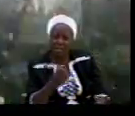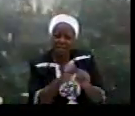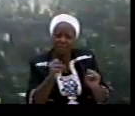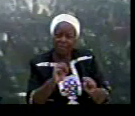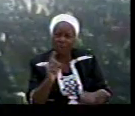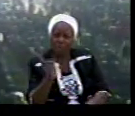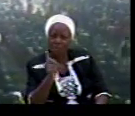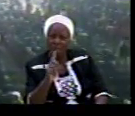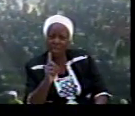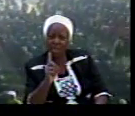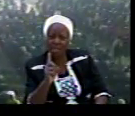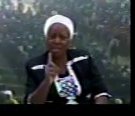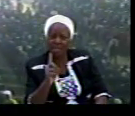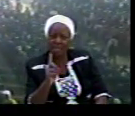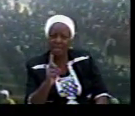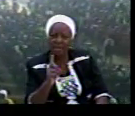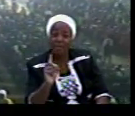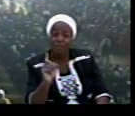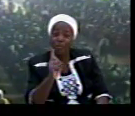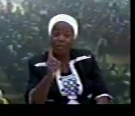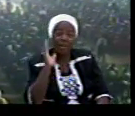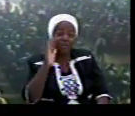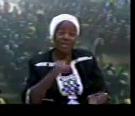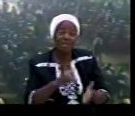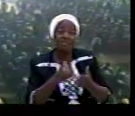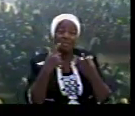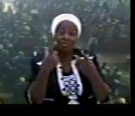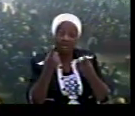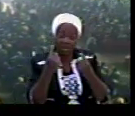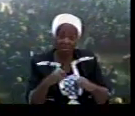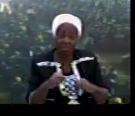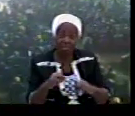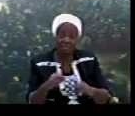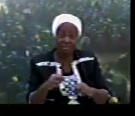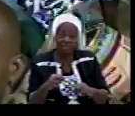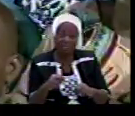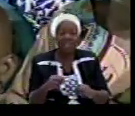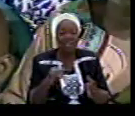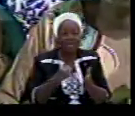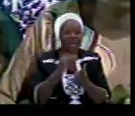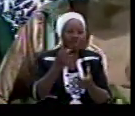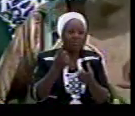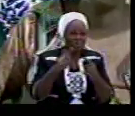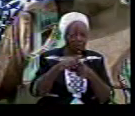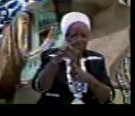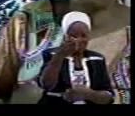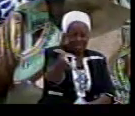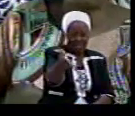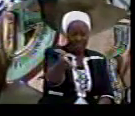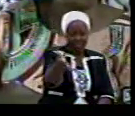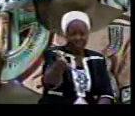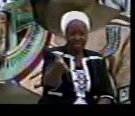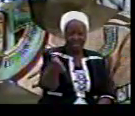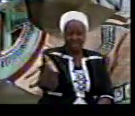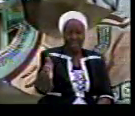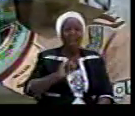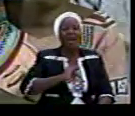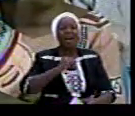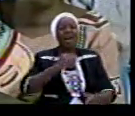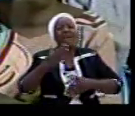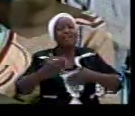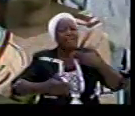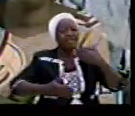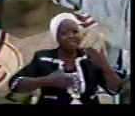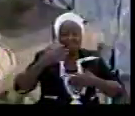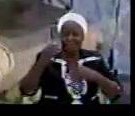come? It will come to you there. I rejoice with you. As you confess with your mouth that you are